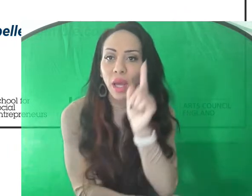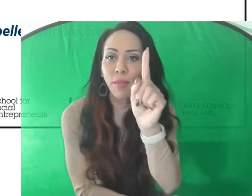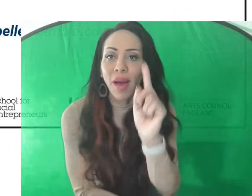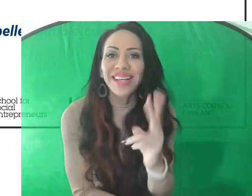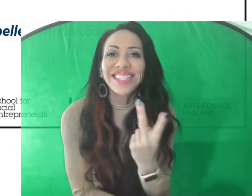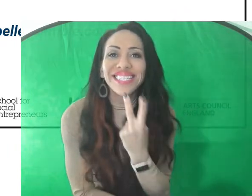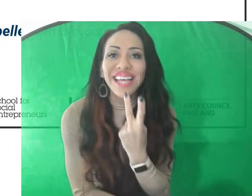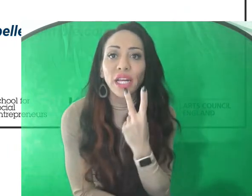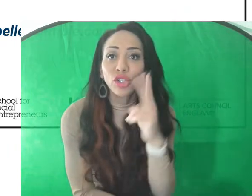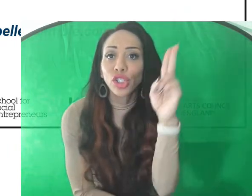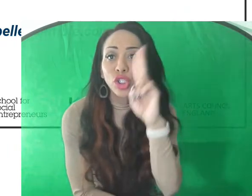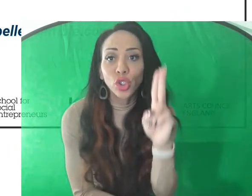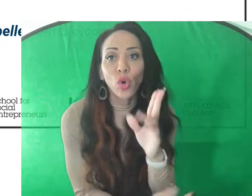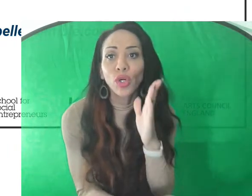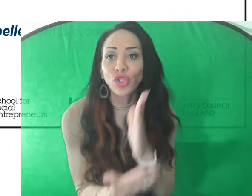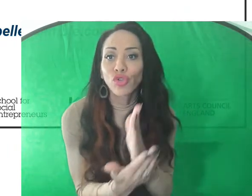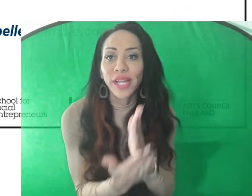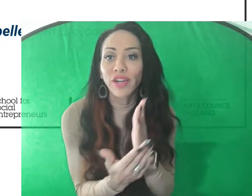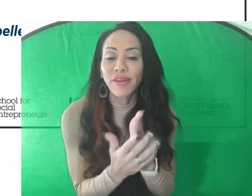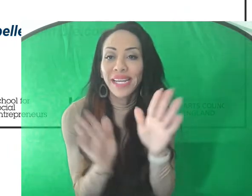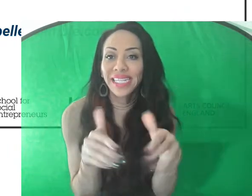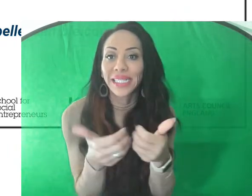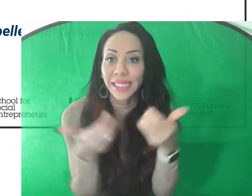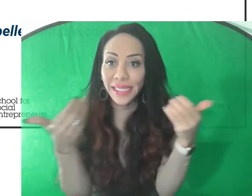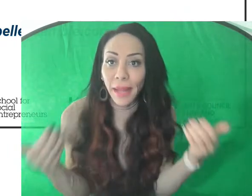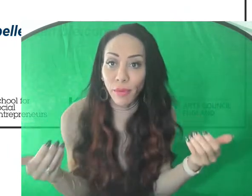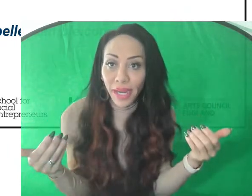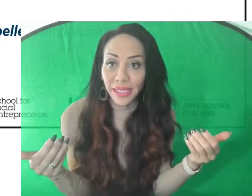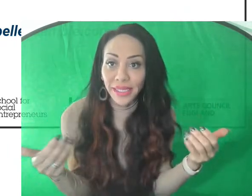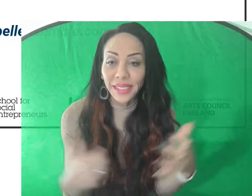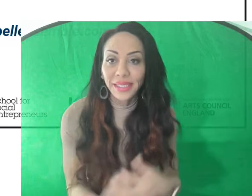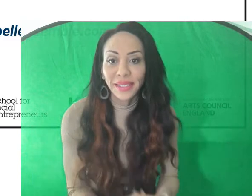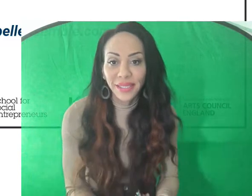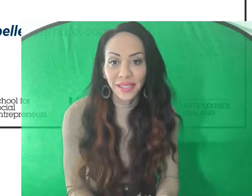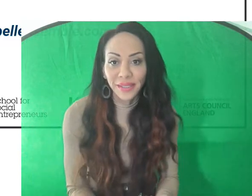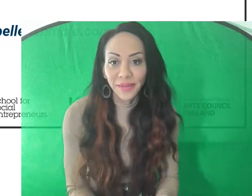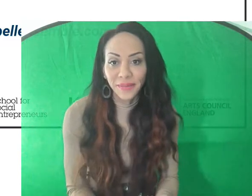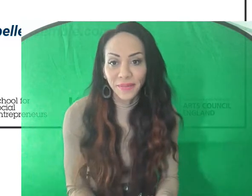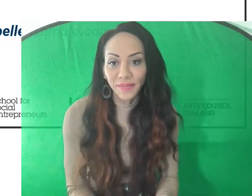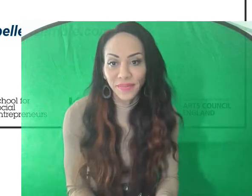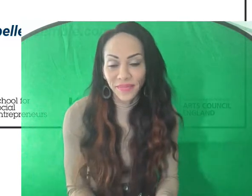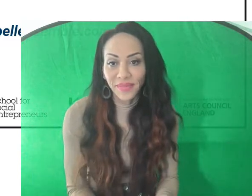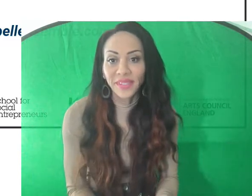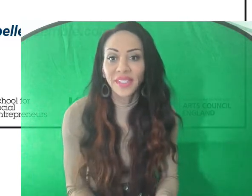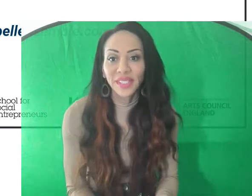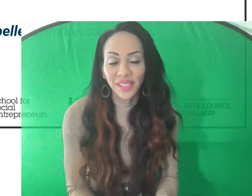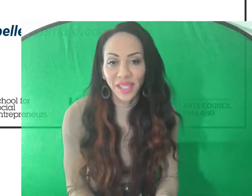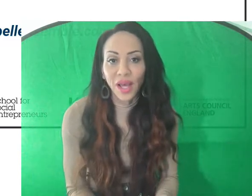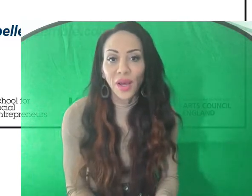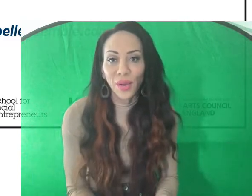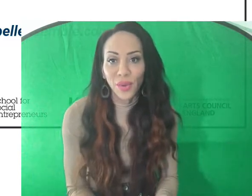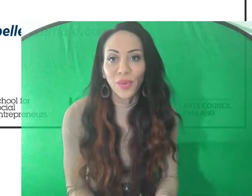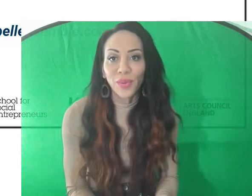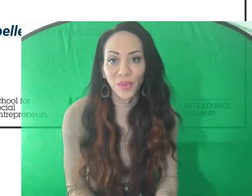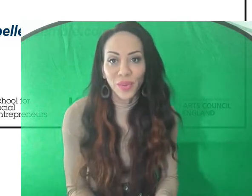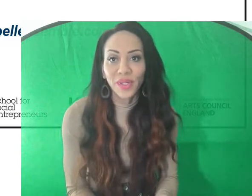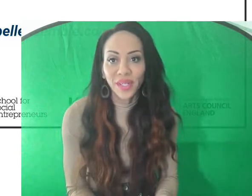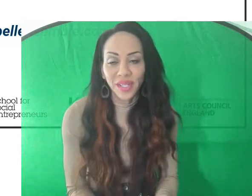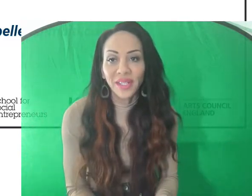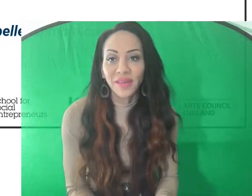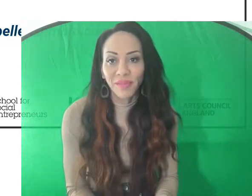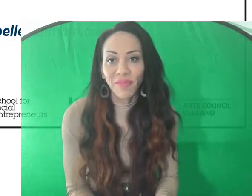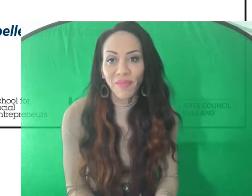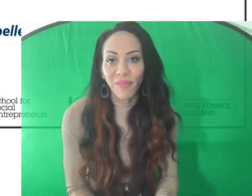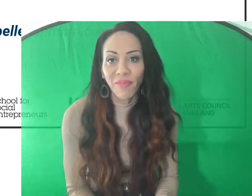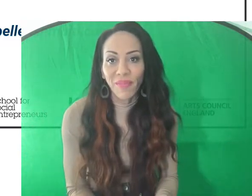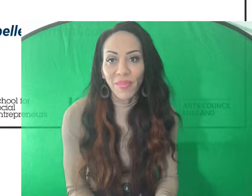just so separated to get 2 departments to share space and to actually go yes, we want to work with the